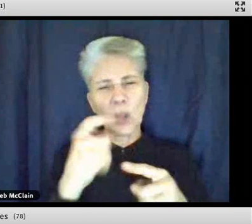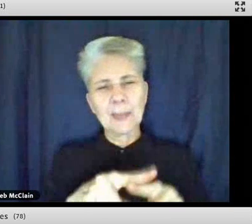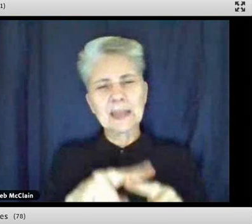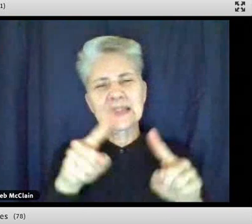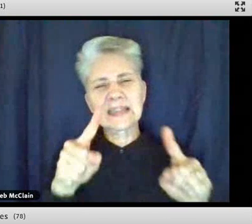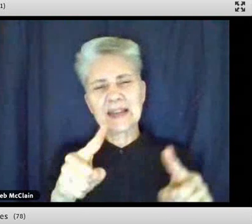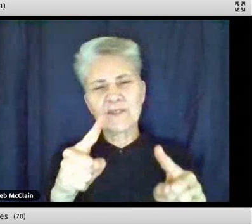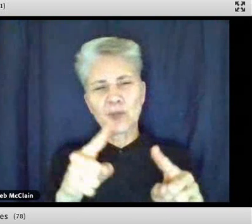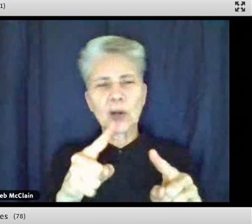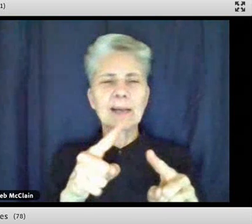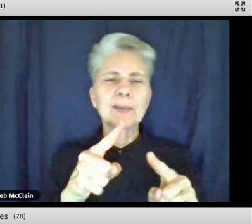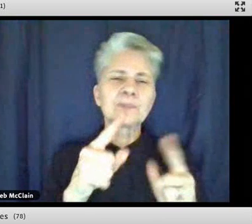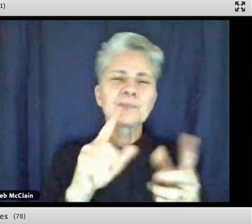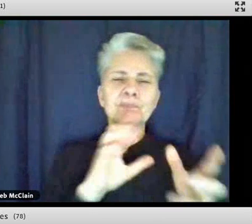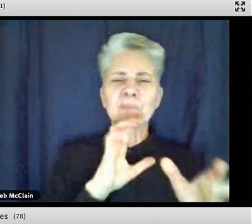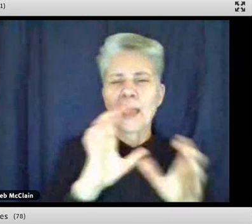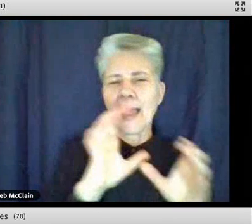you might want to look at.